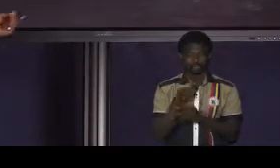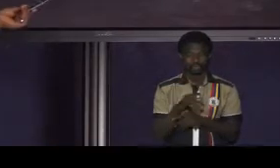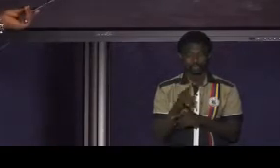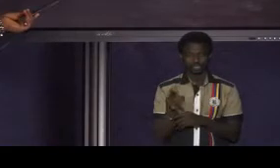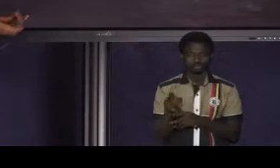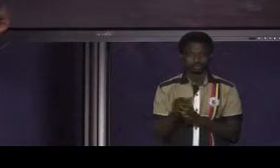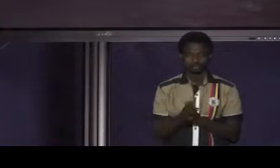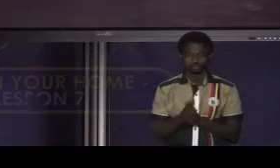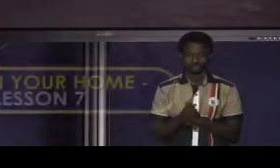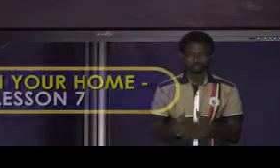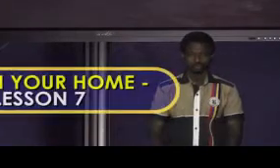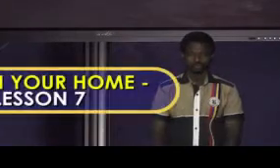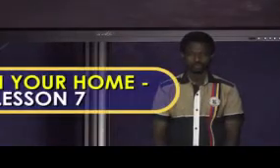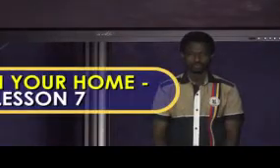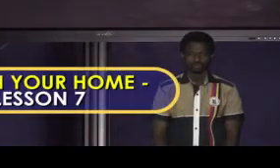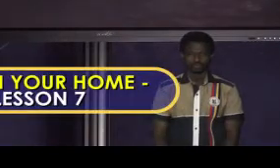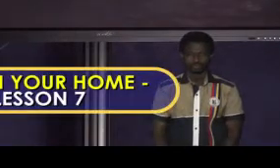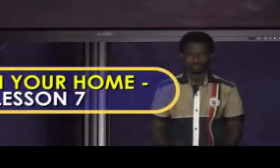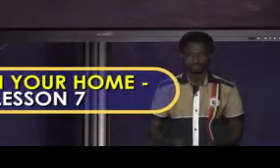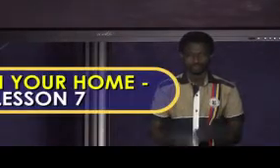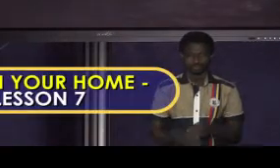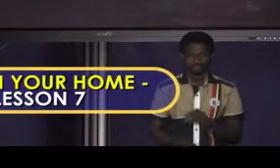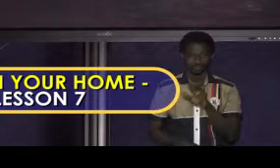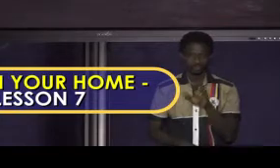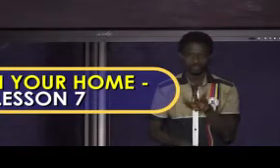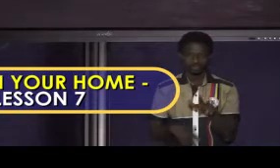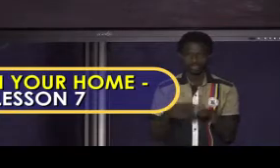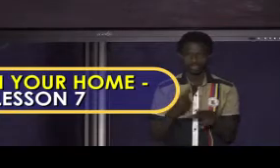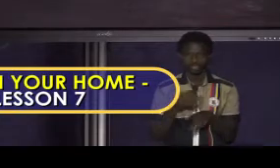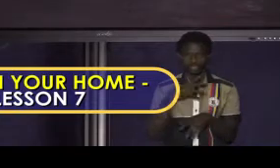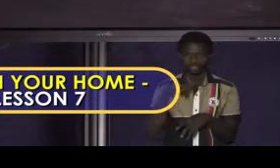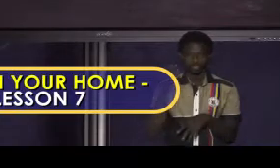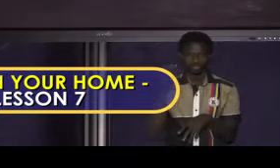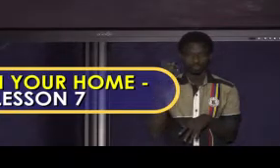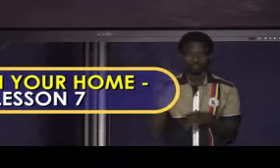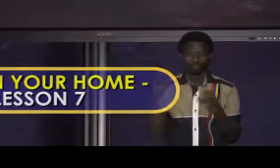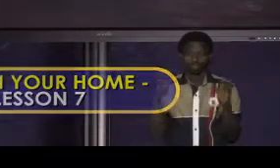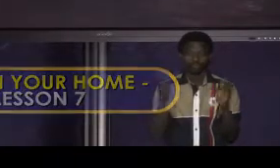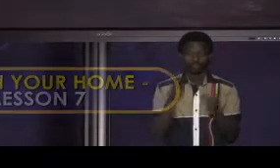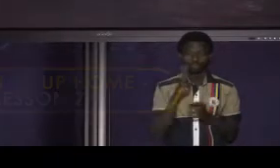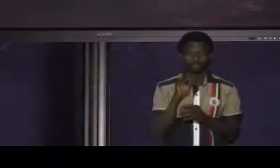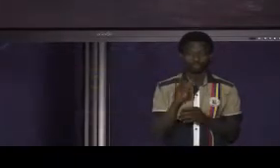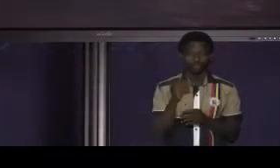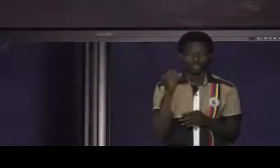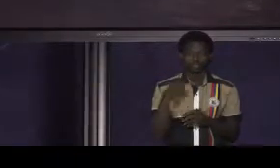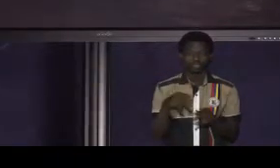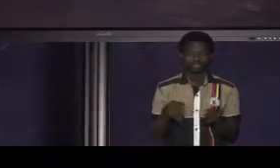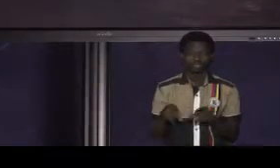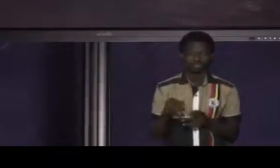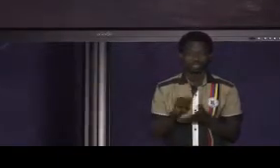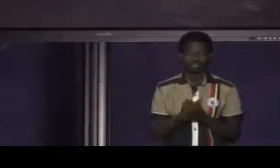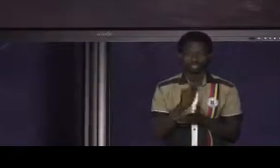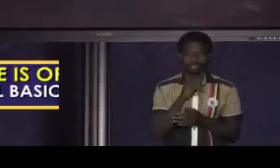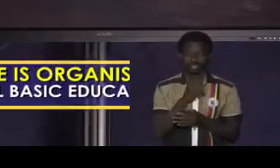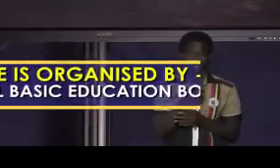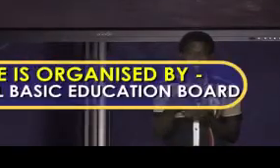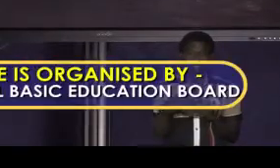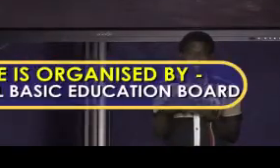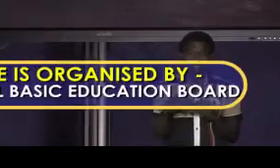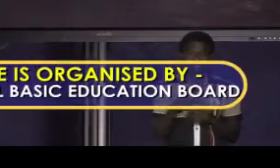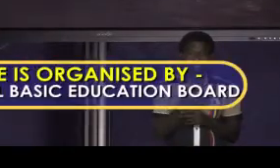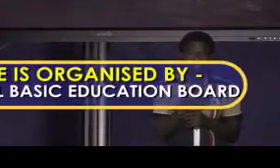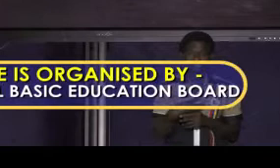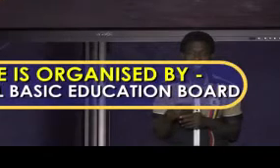you. Number 3. The chief was celebrated by his people. That's a statement.